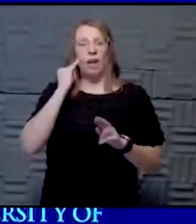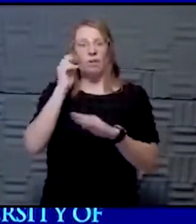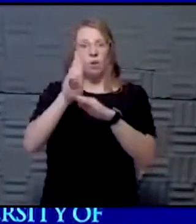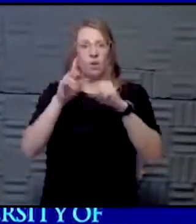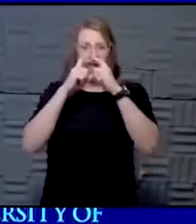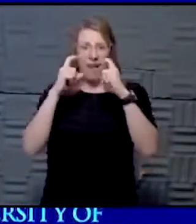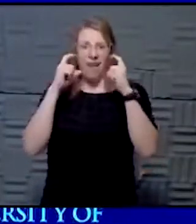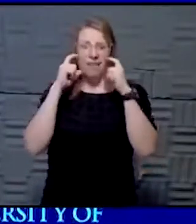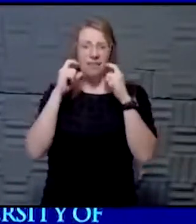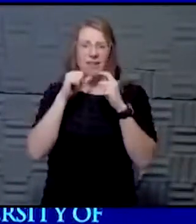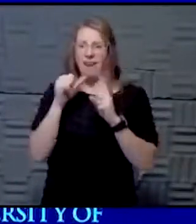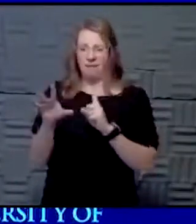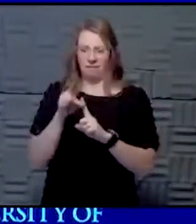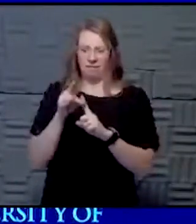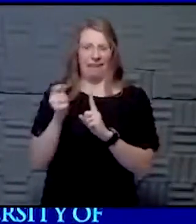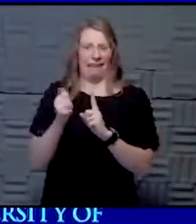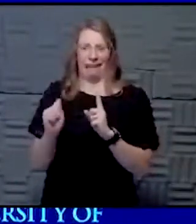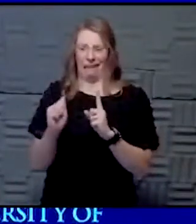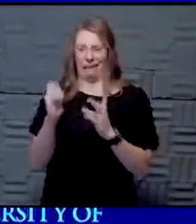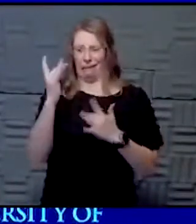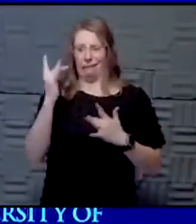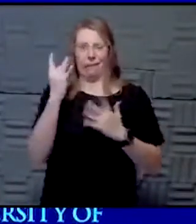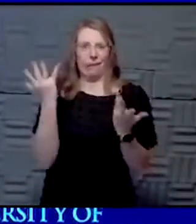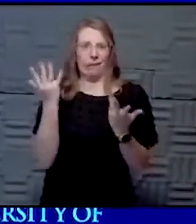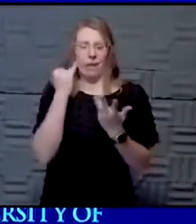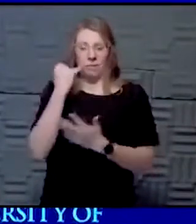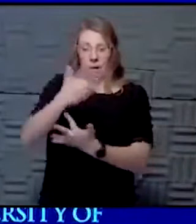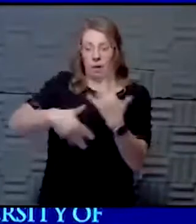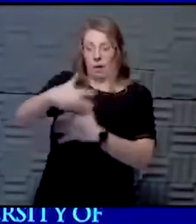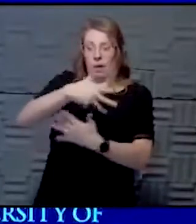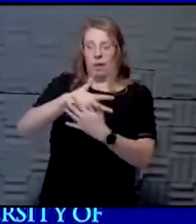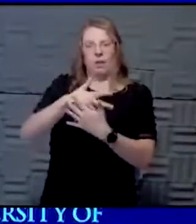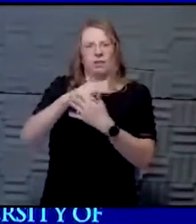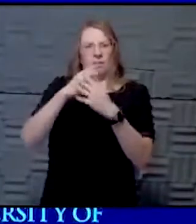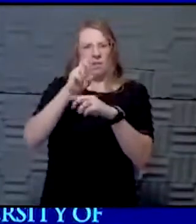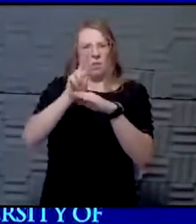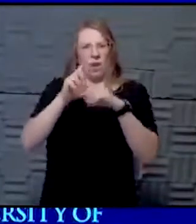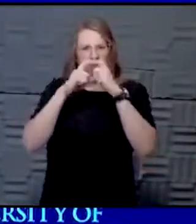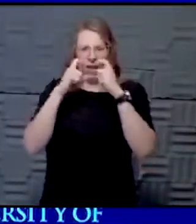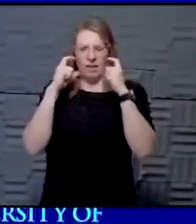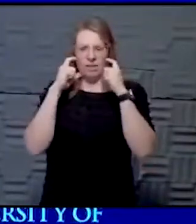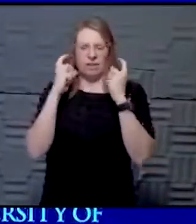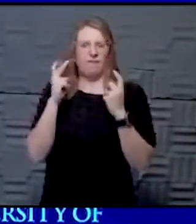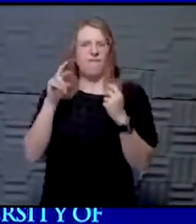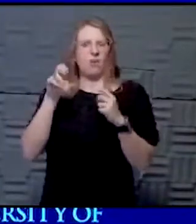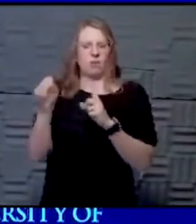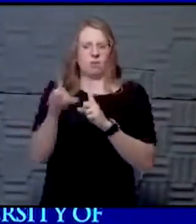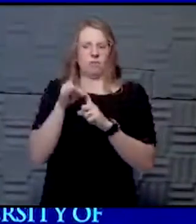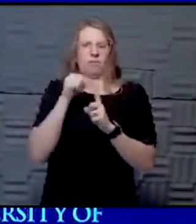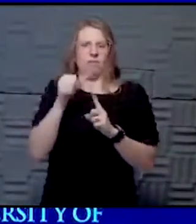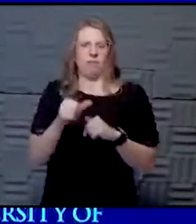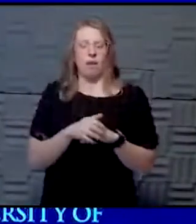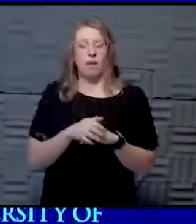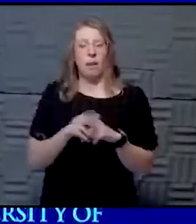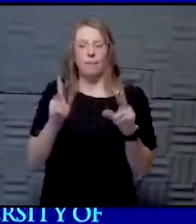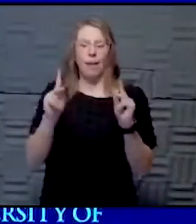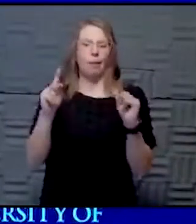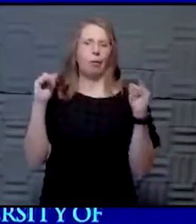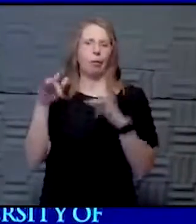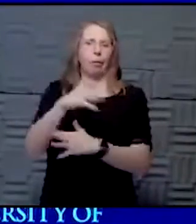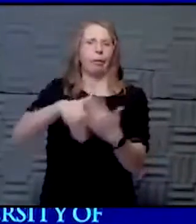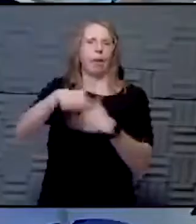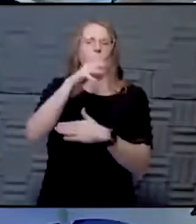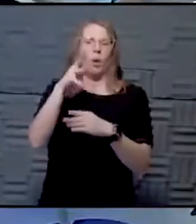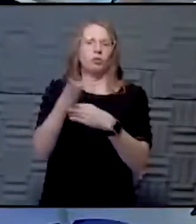you're not going to get it. That's the key. If you weren't gathering as much, you're not going to get those kind of viruses. But once you start putting people back together again, people are going to share the common